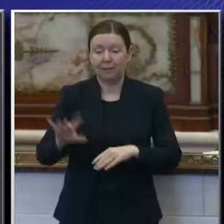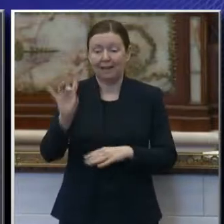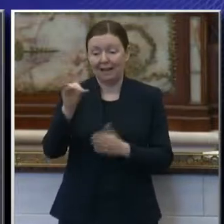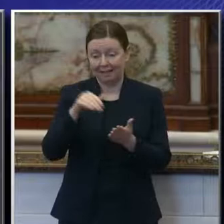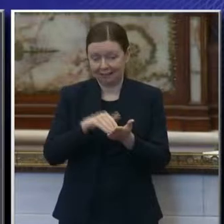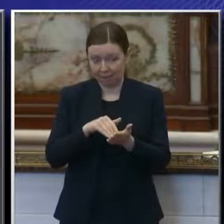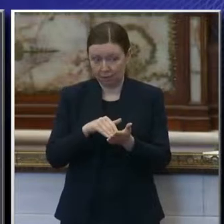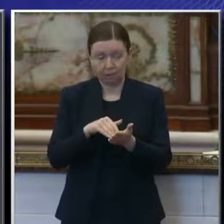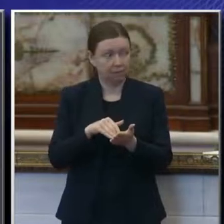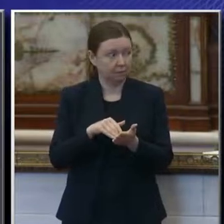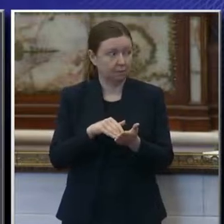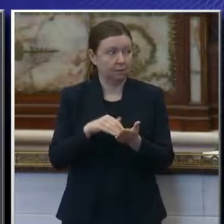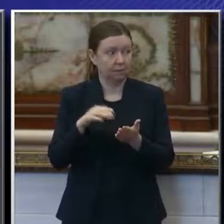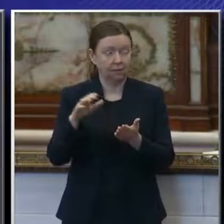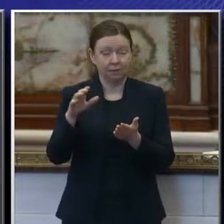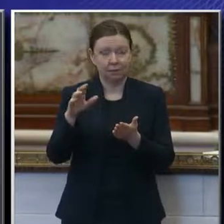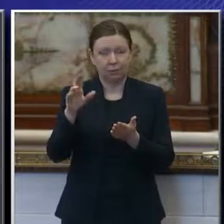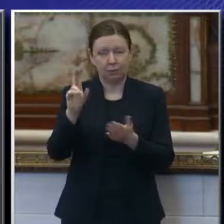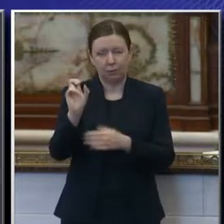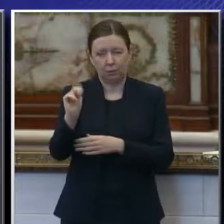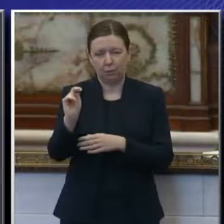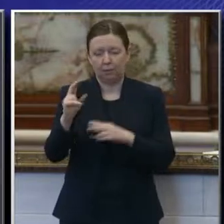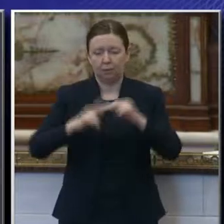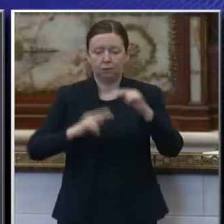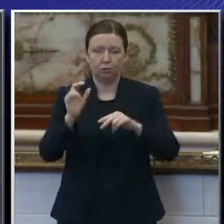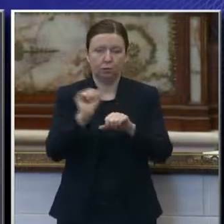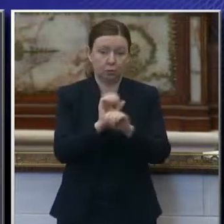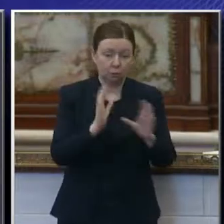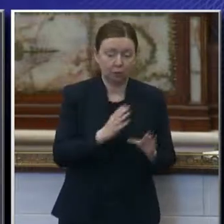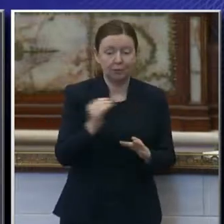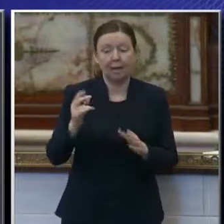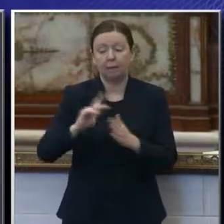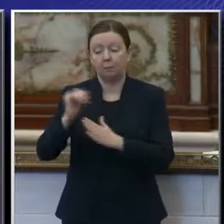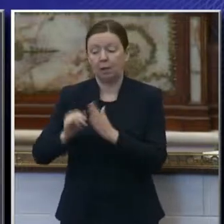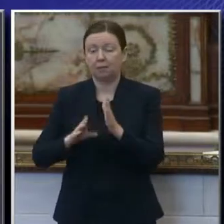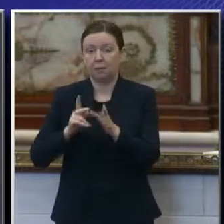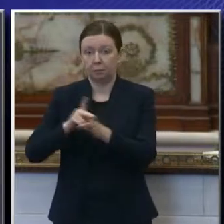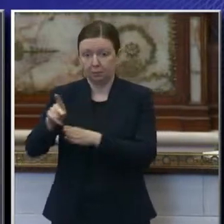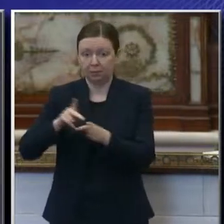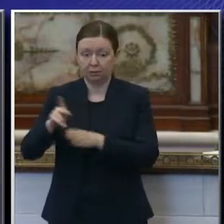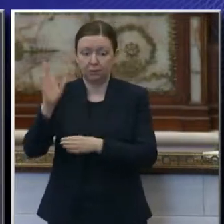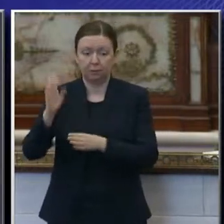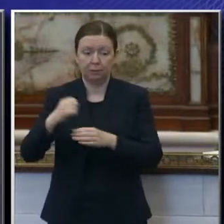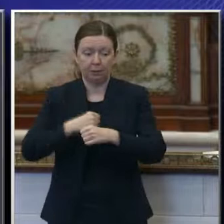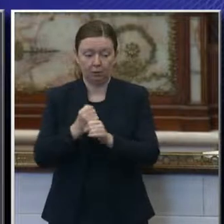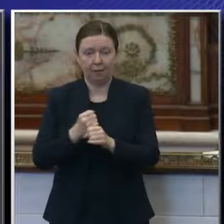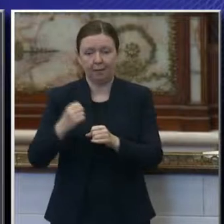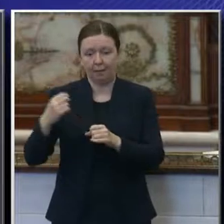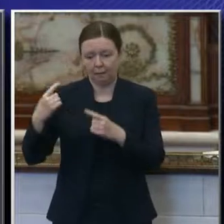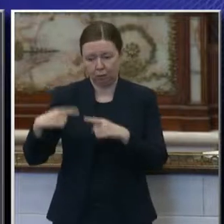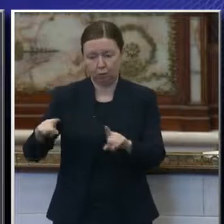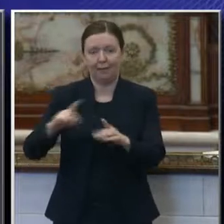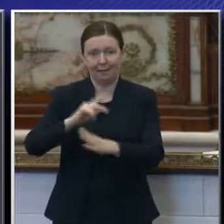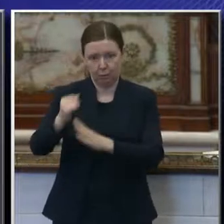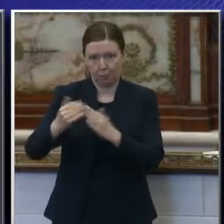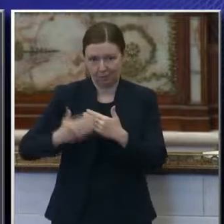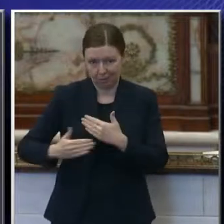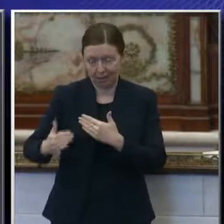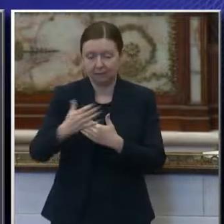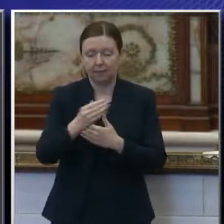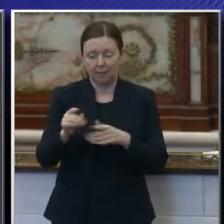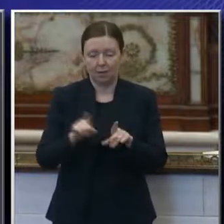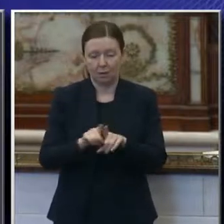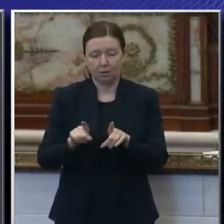8,000 union construction workers and project professionals will be created over the lifetime of this project, and